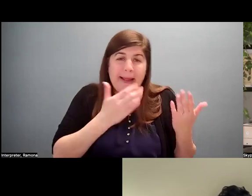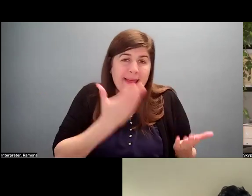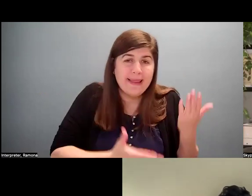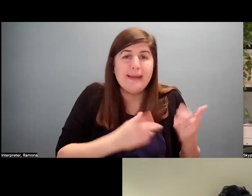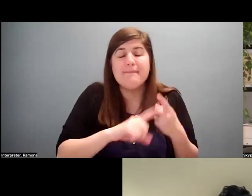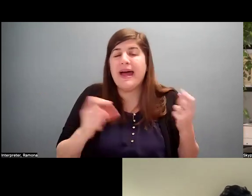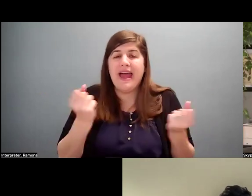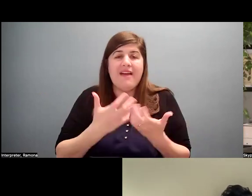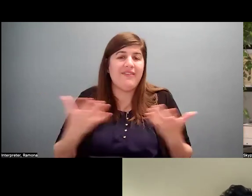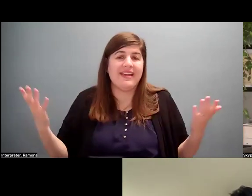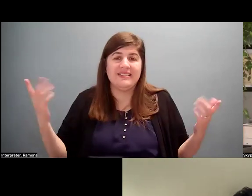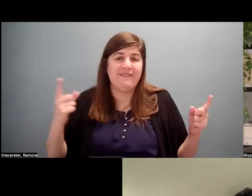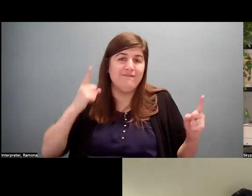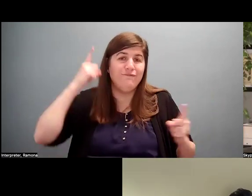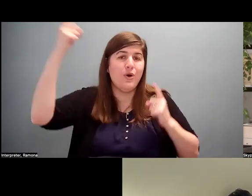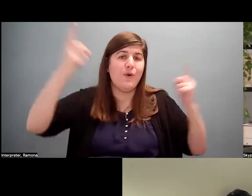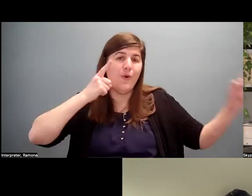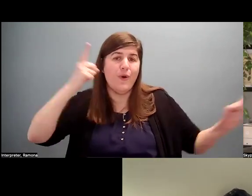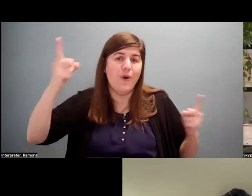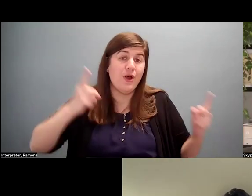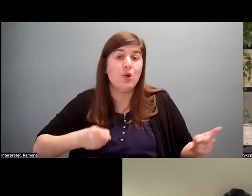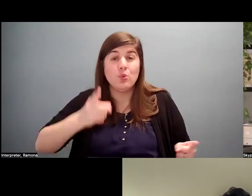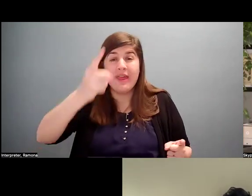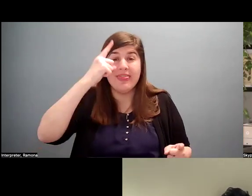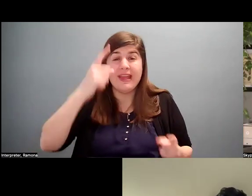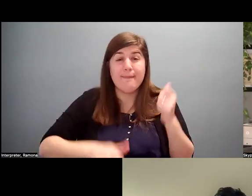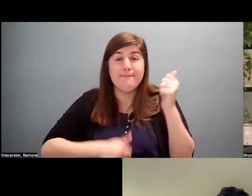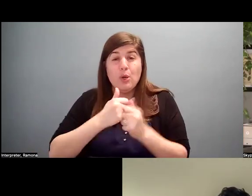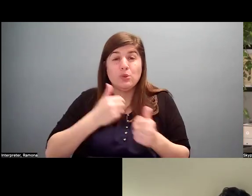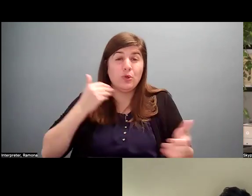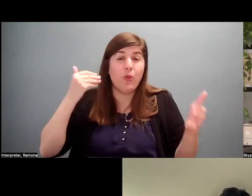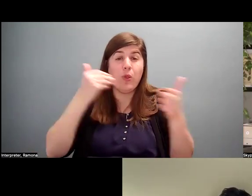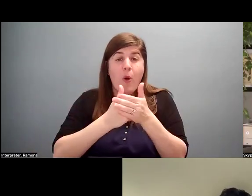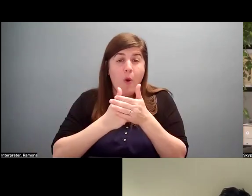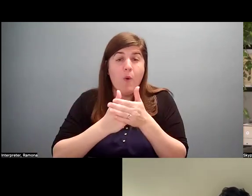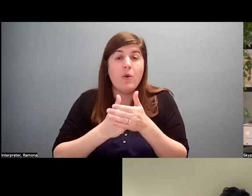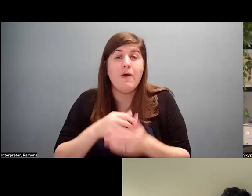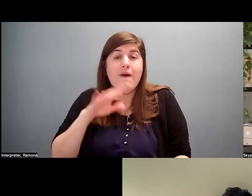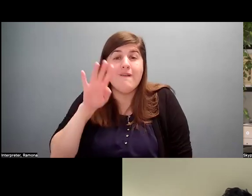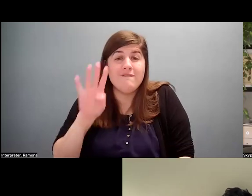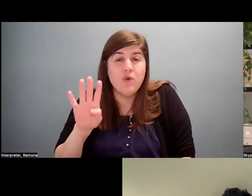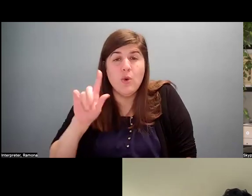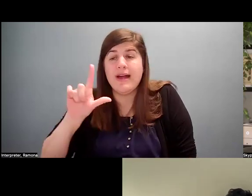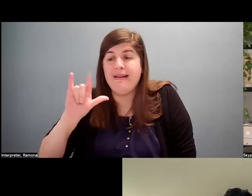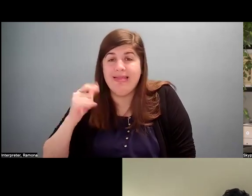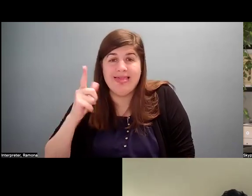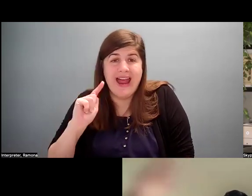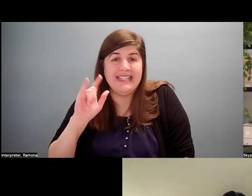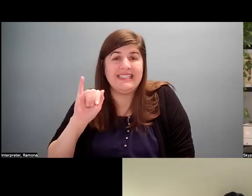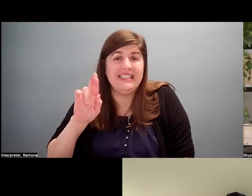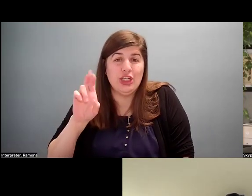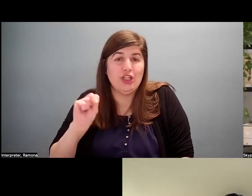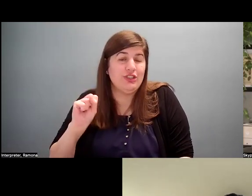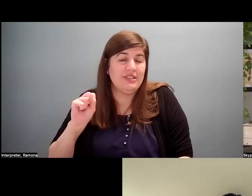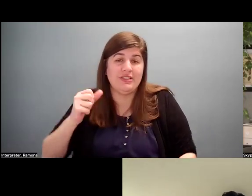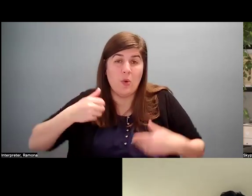just so far. Like if you think the closest star to our solar system is 4 light years away, and then imagine everything